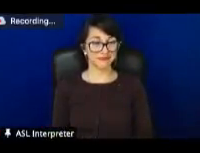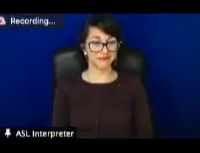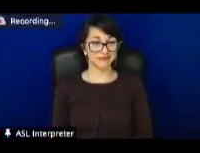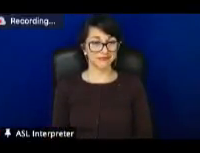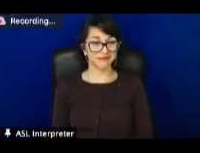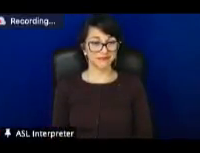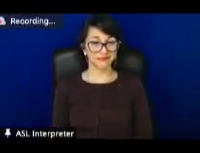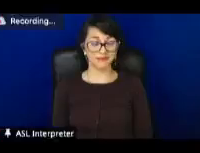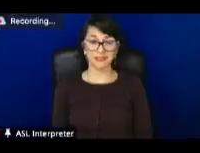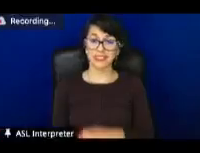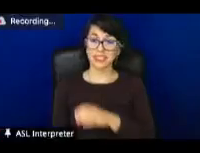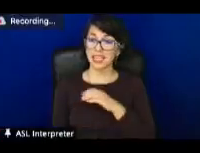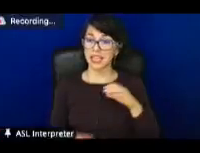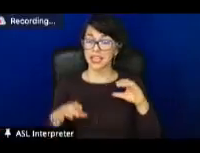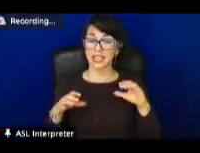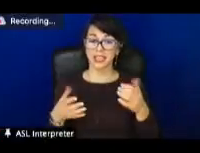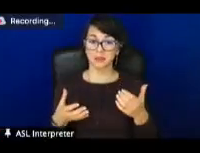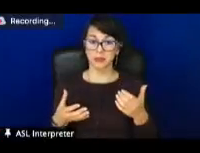The commission,